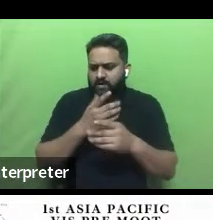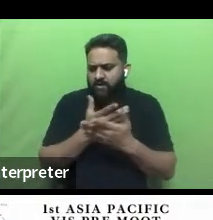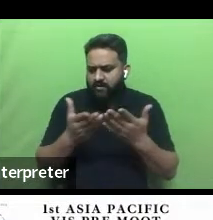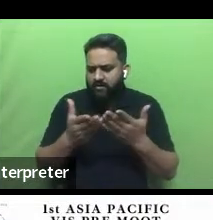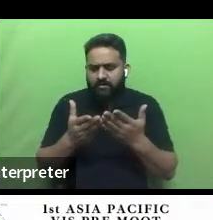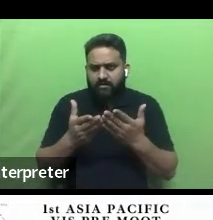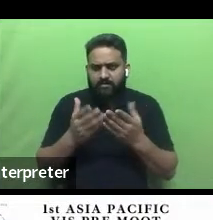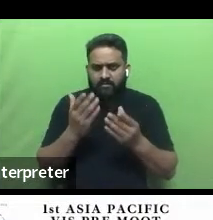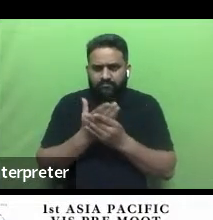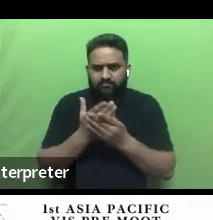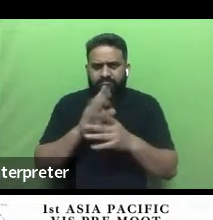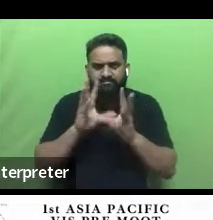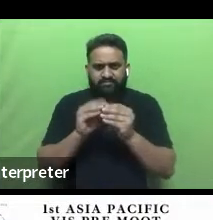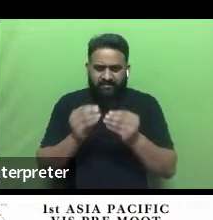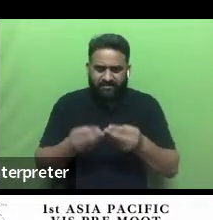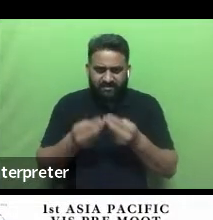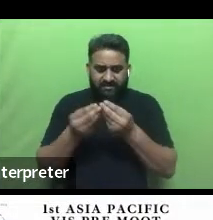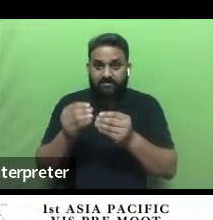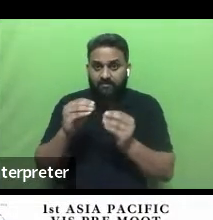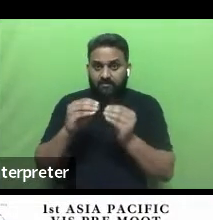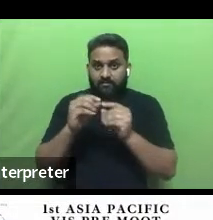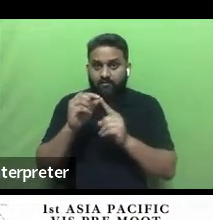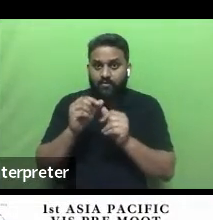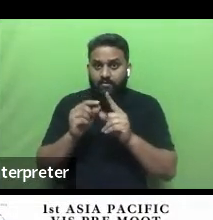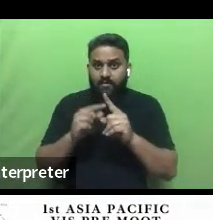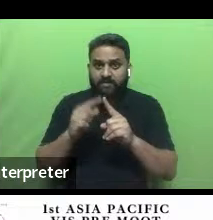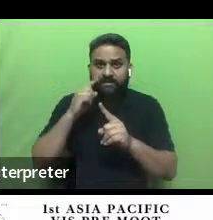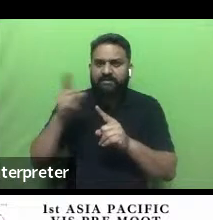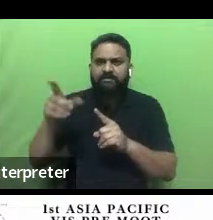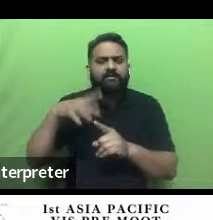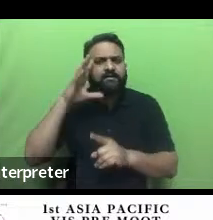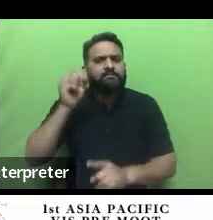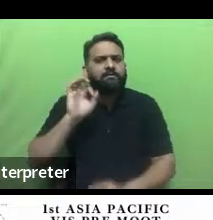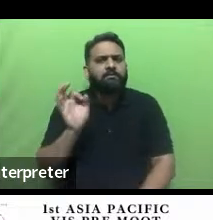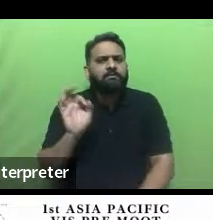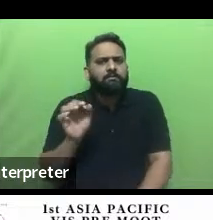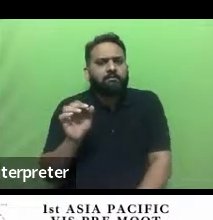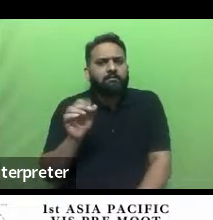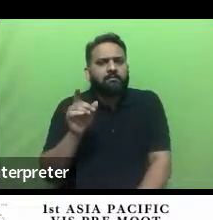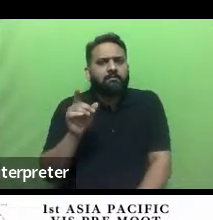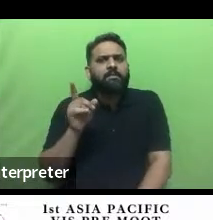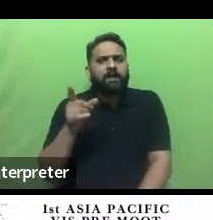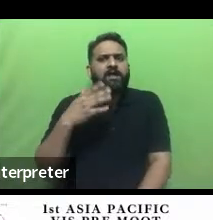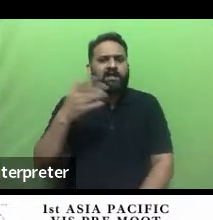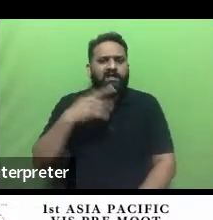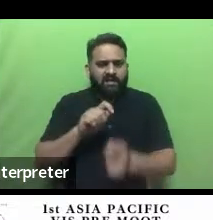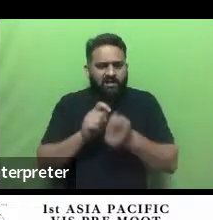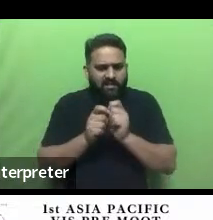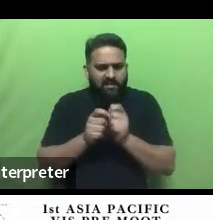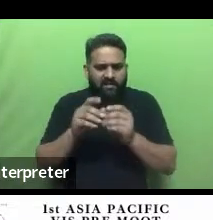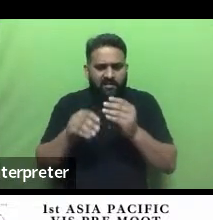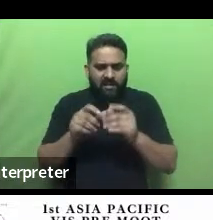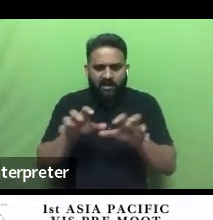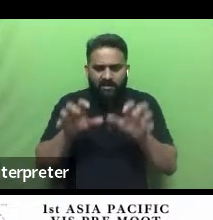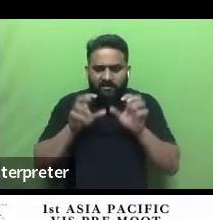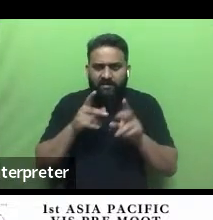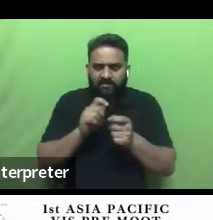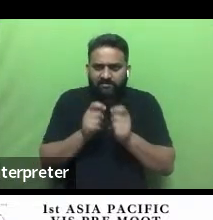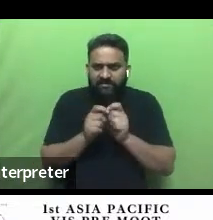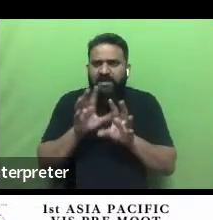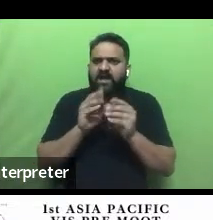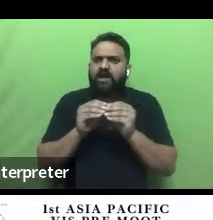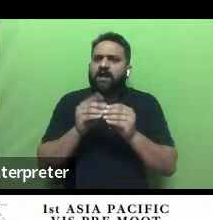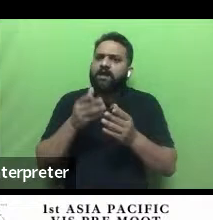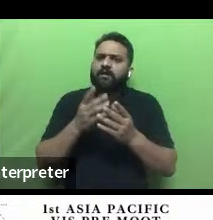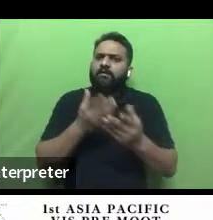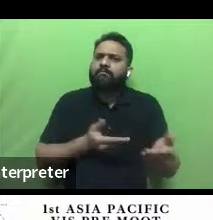12 of the record, Ms. Bhupati did not remember that there was an amended arbitration agreement which had already catered